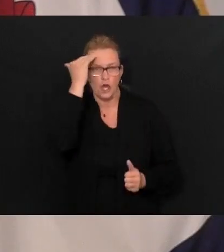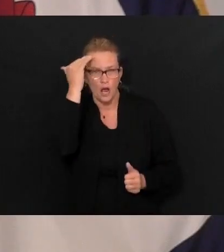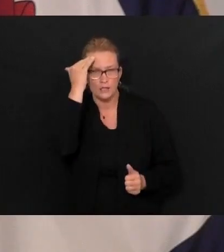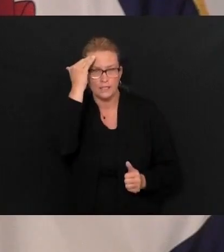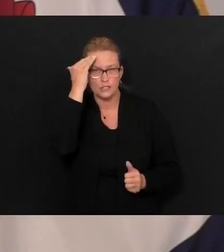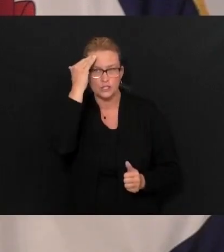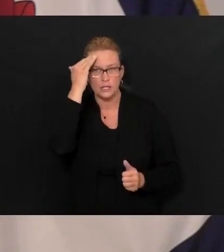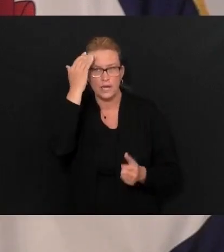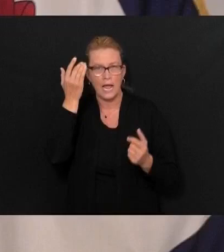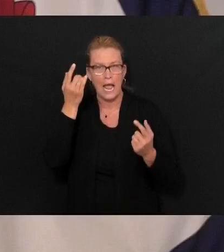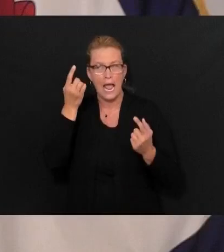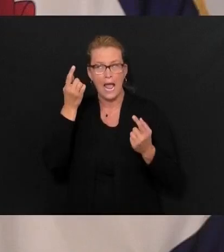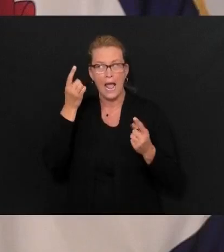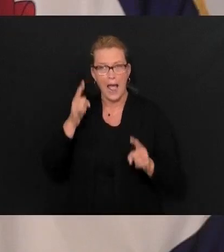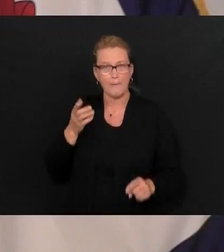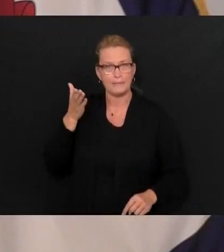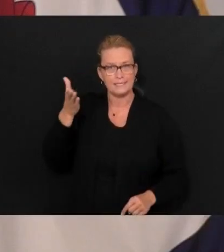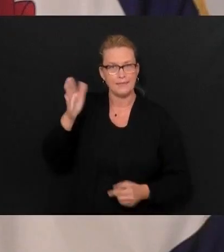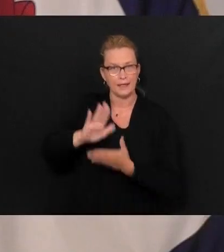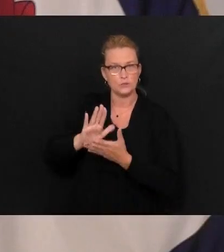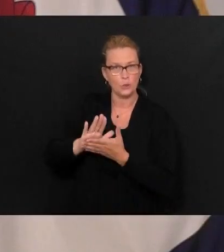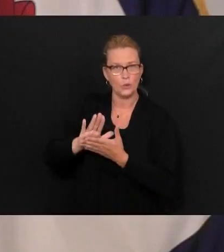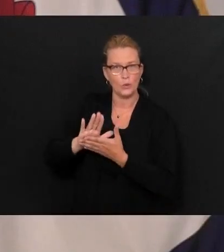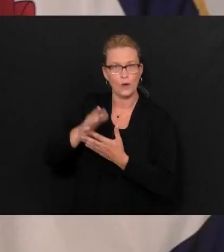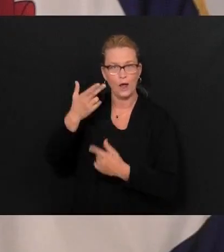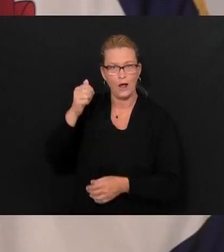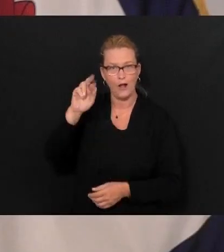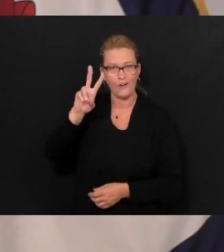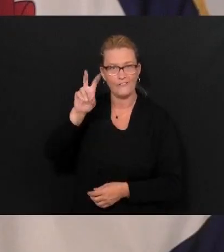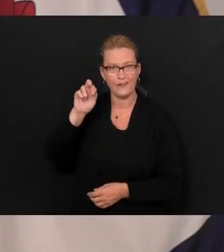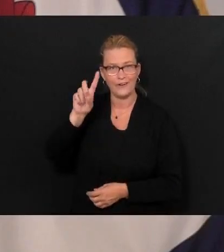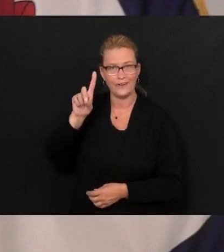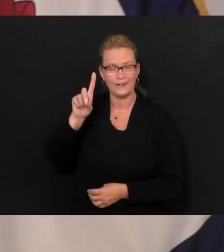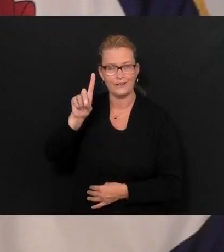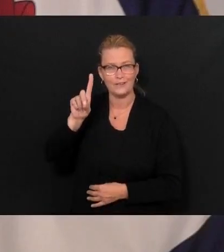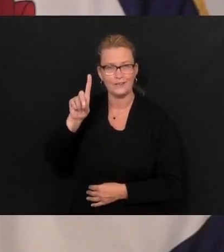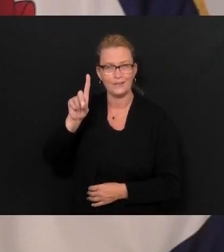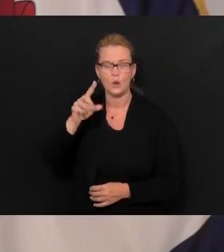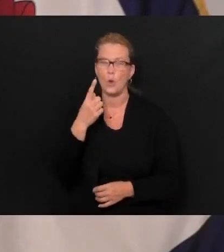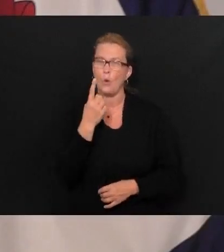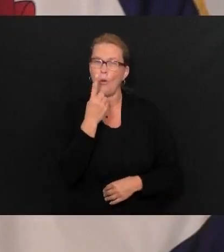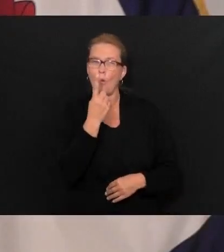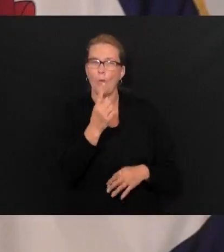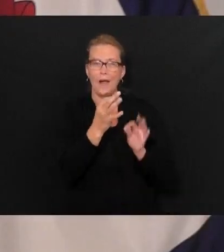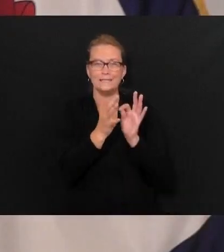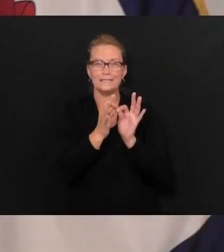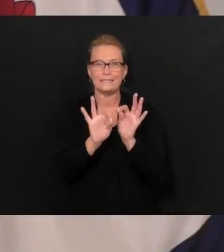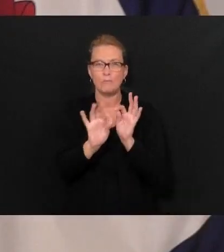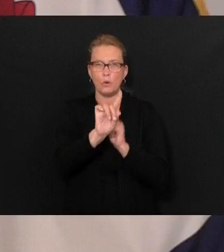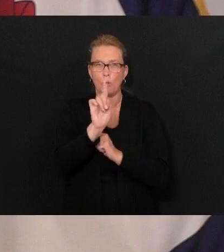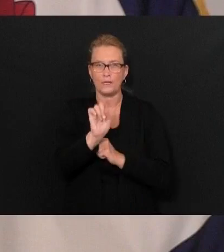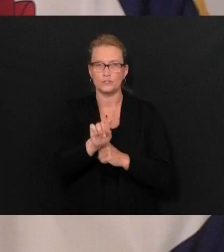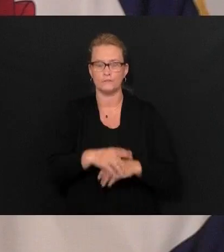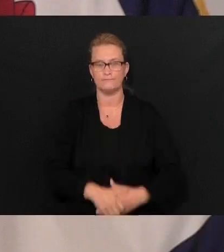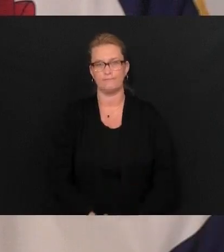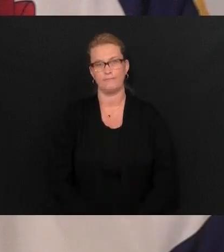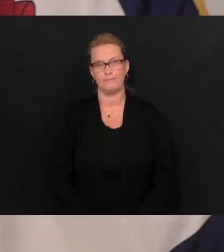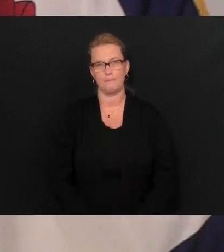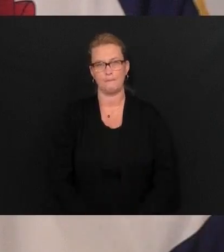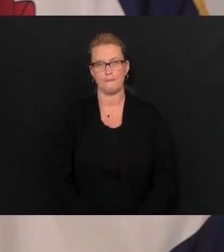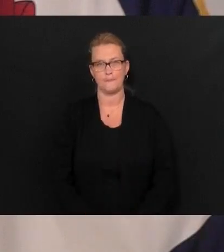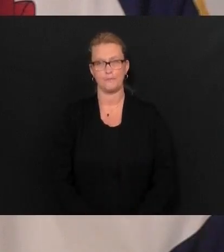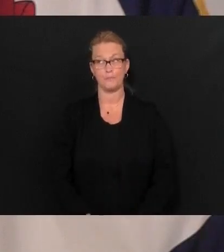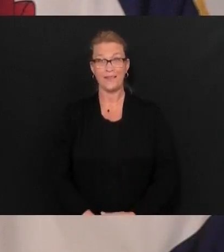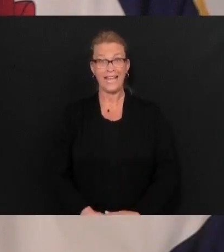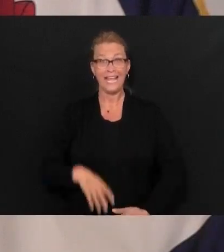comes from there. But now, but I asked just one simple question. If the